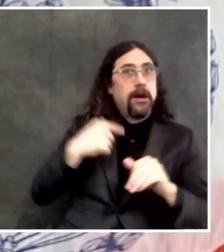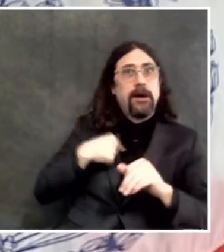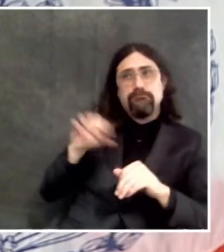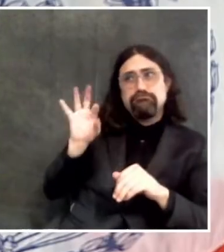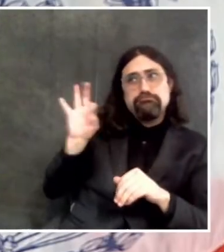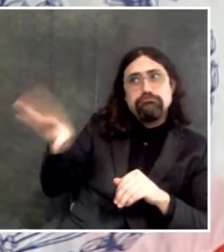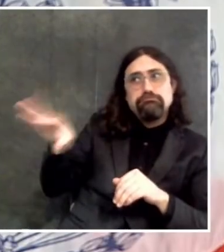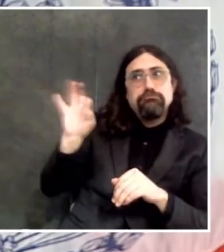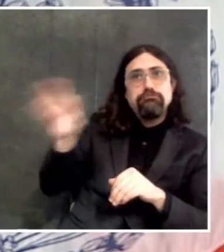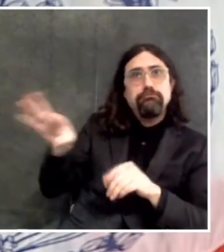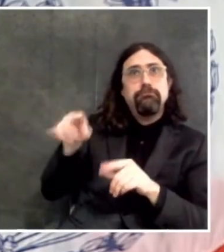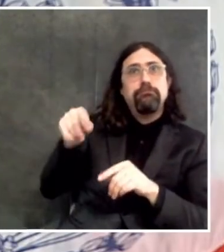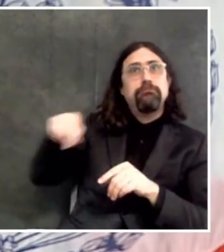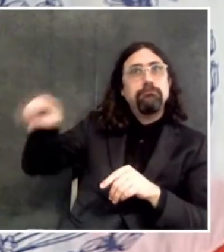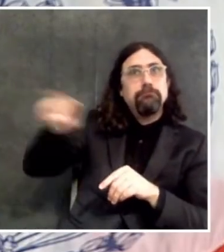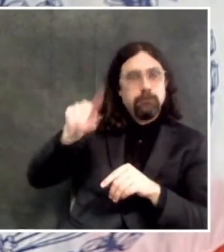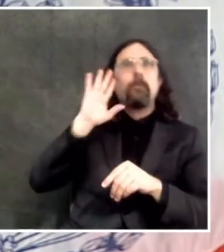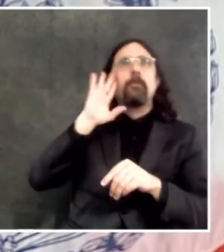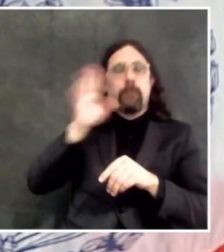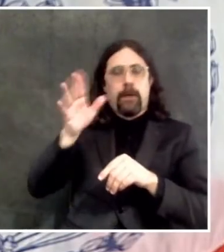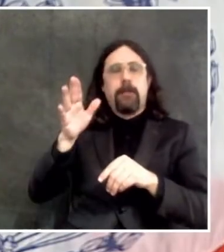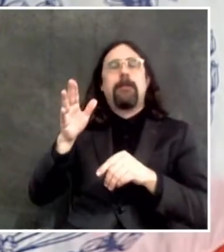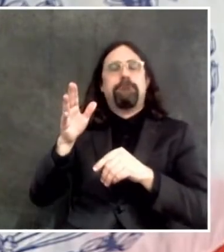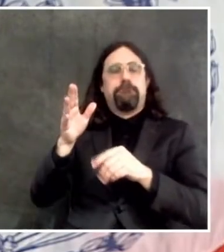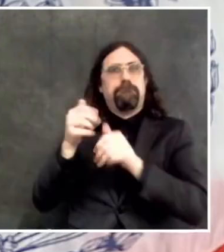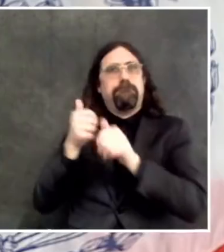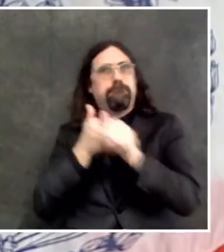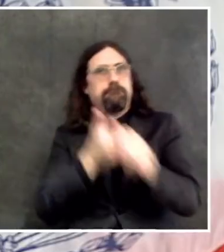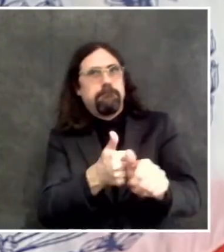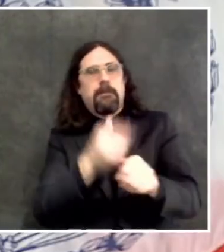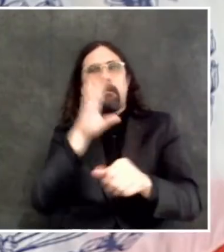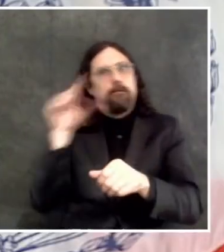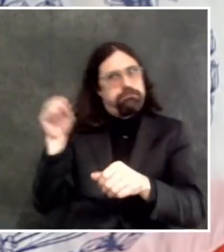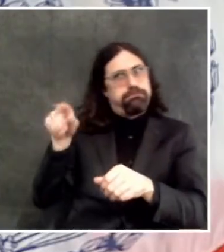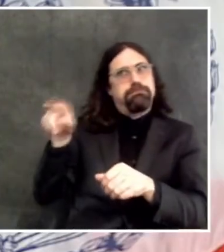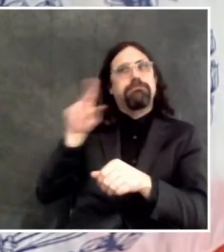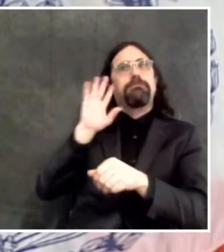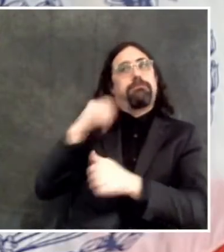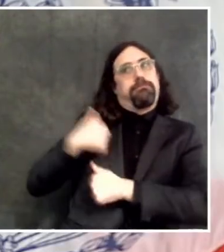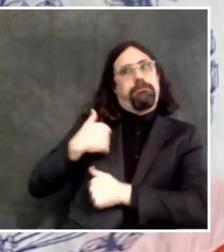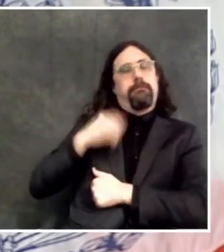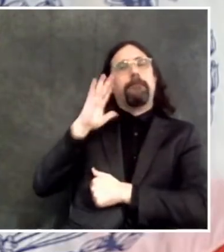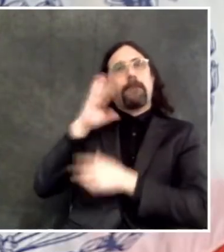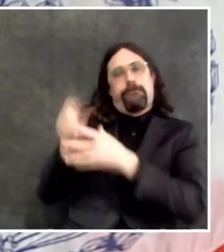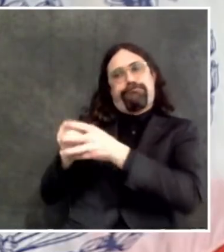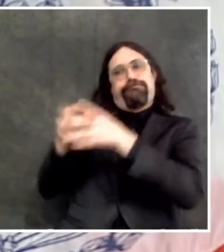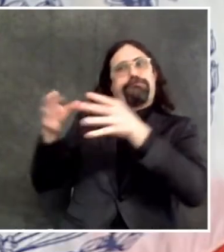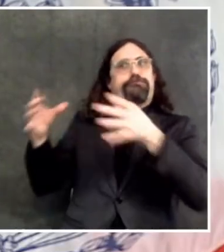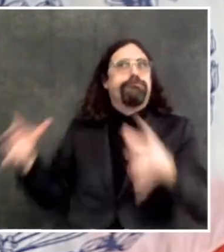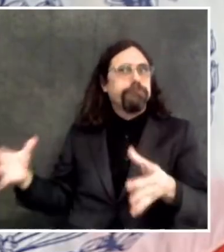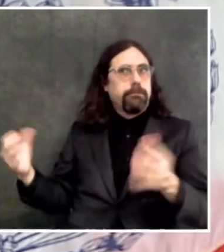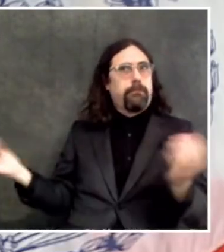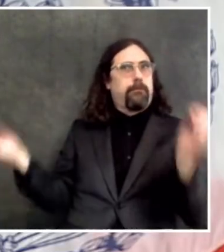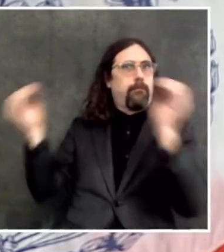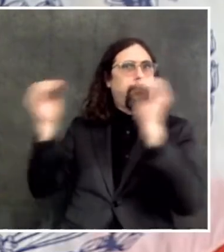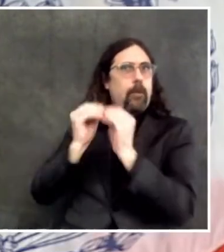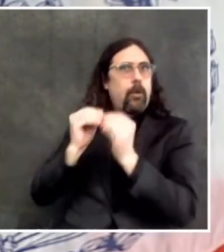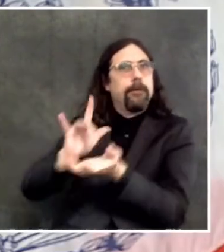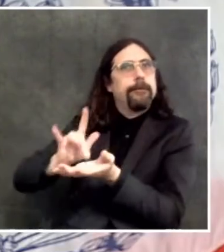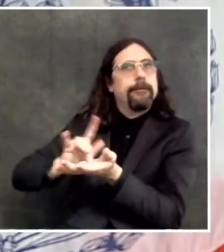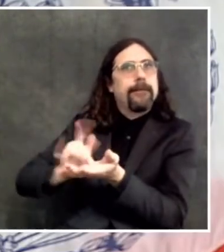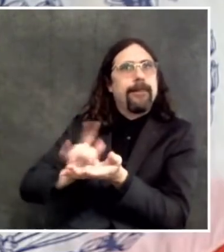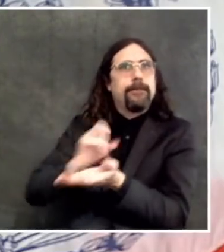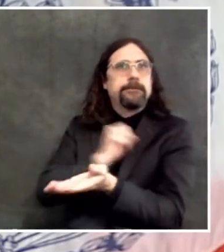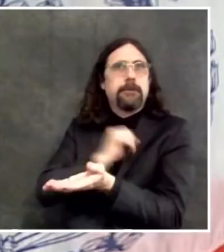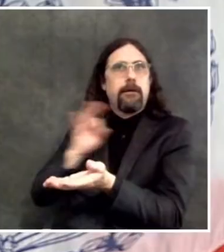numbers. And I do want to give the President credit. I told him the numbers, and I could tell there were some real silences during the conversation, some real acknowledgement